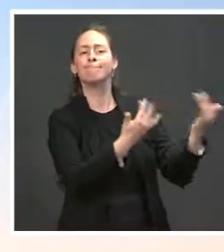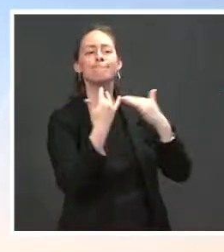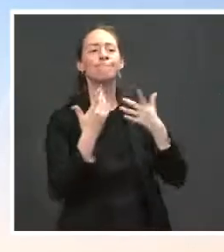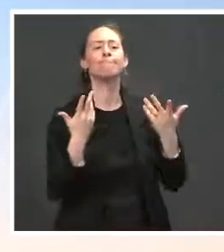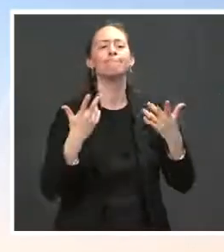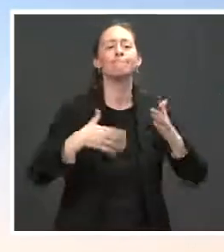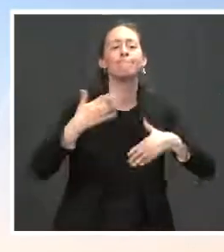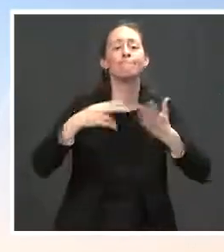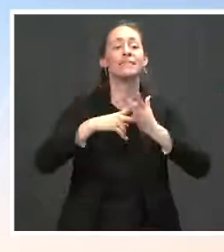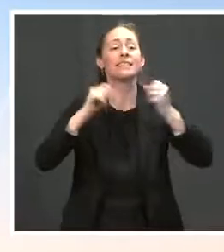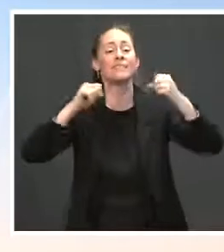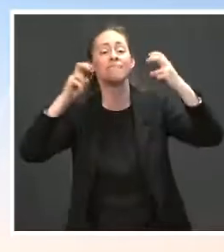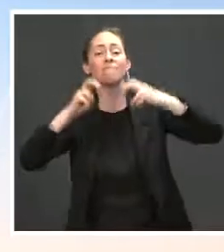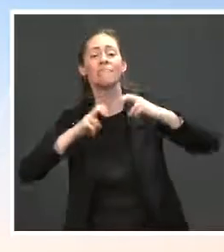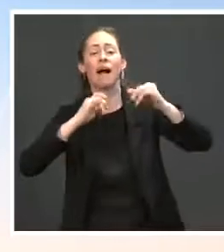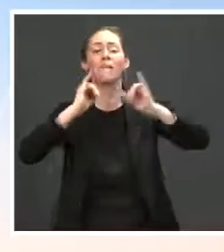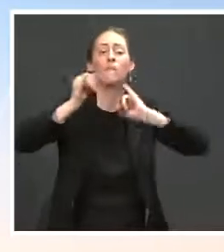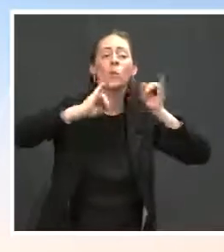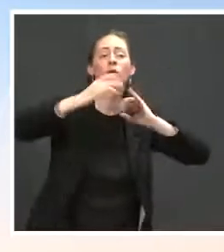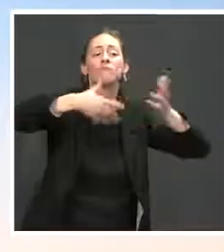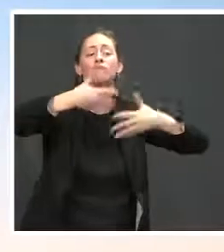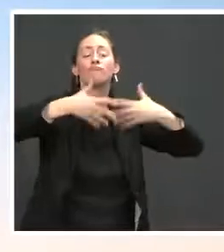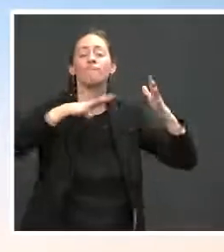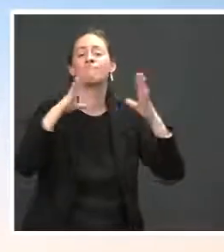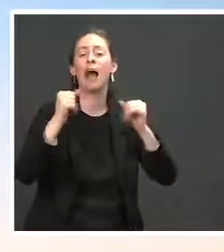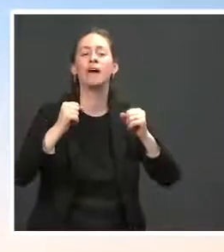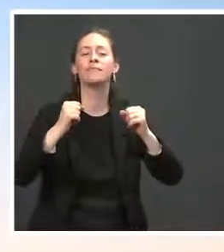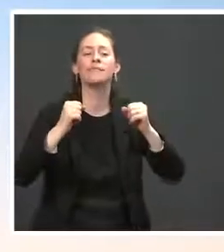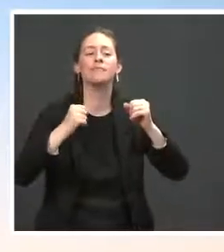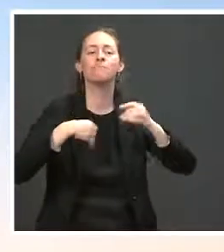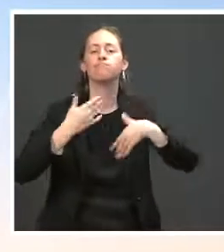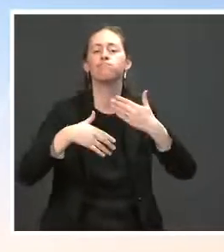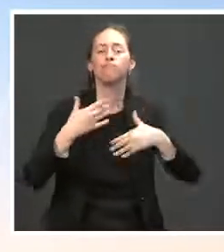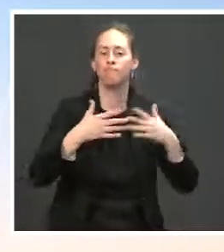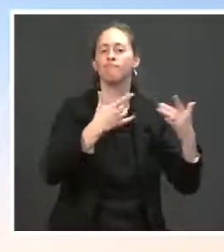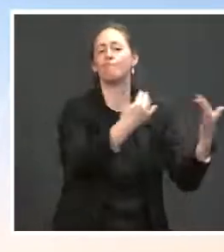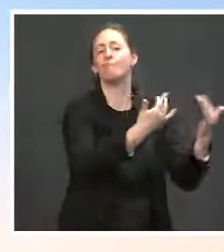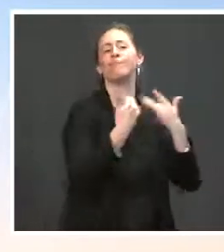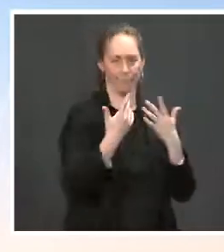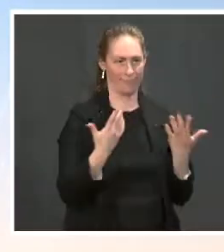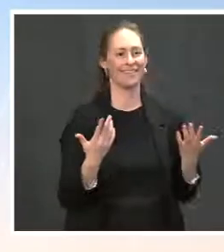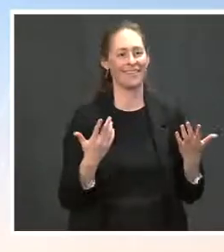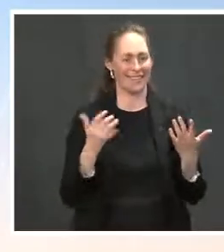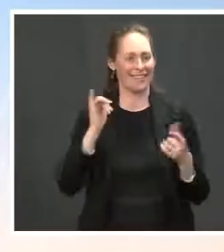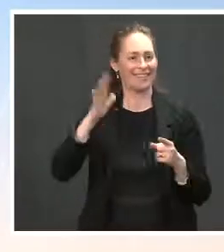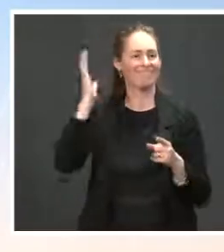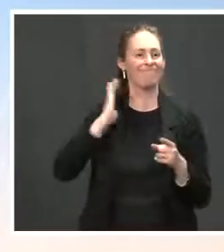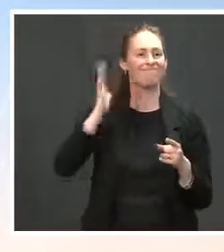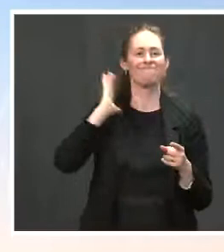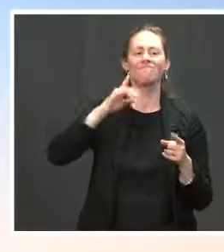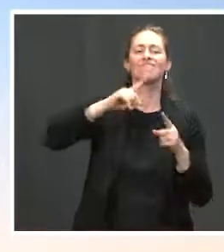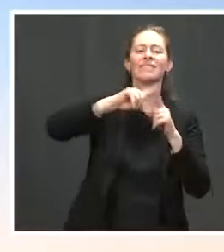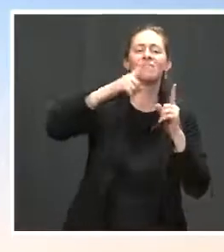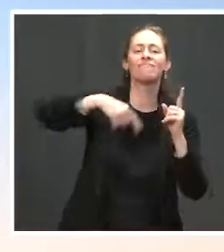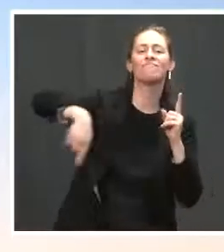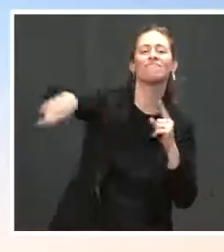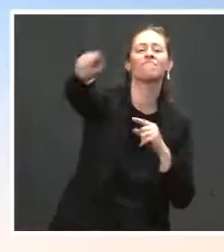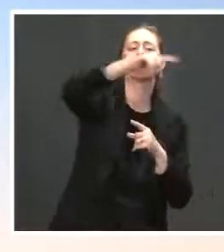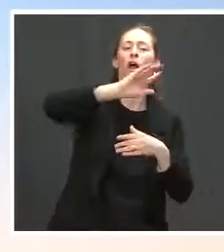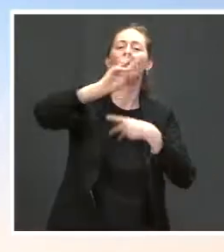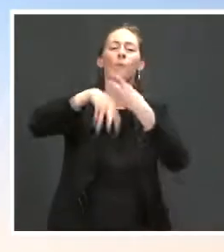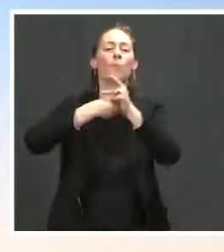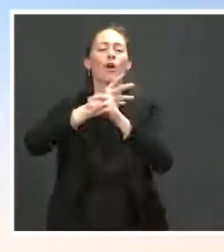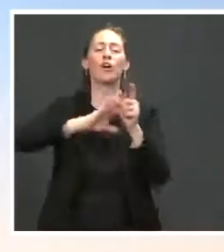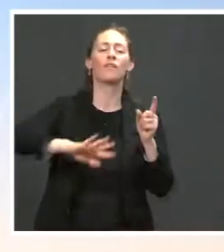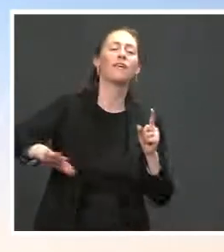refugees through processing. Also, people coming into embassies around the world, that's an additional challenge. We were looking at